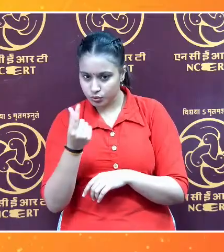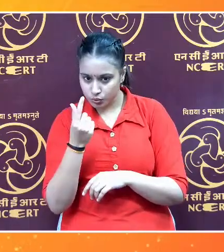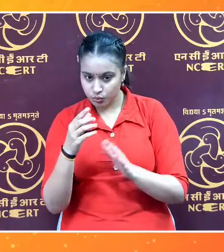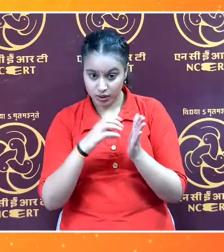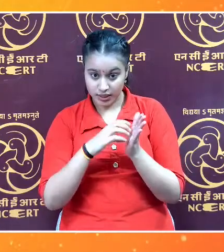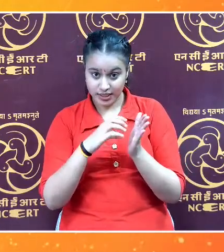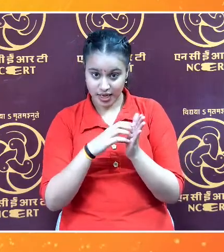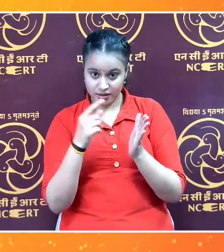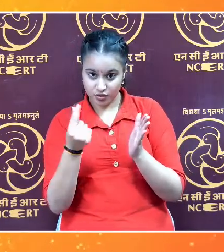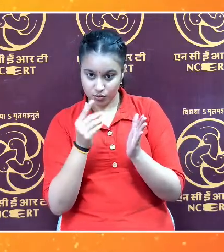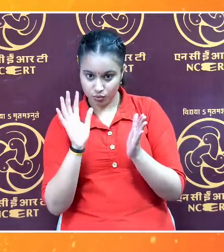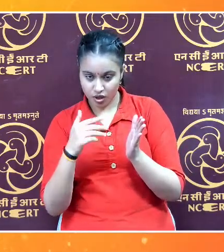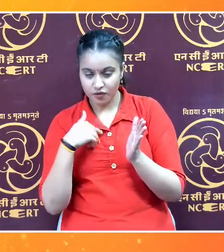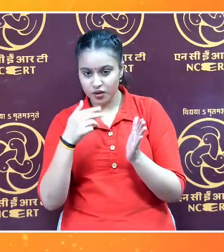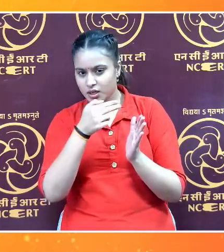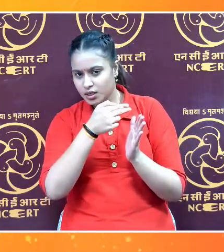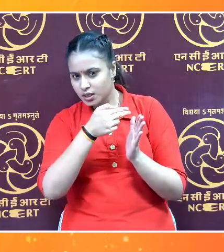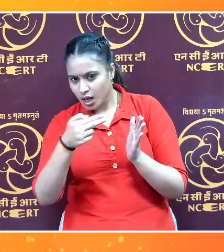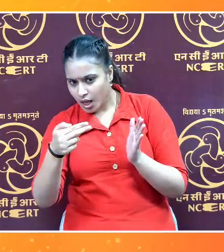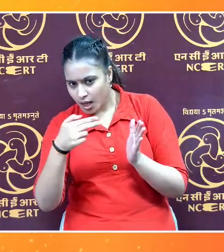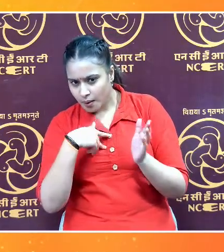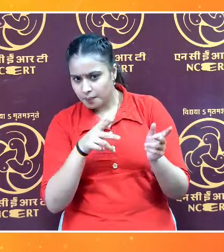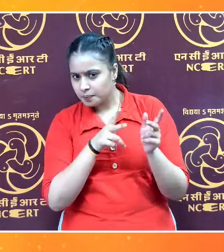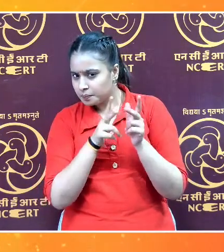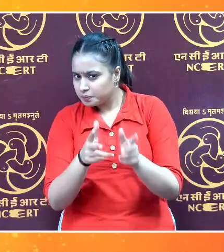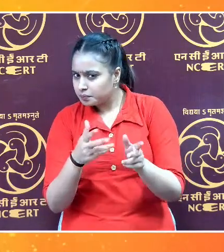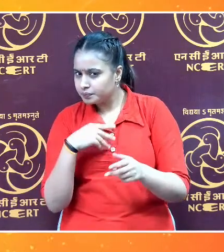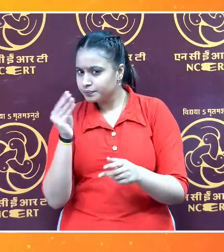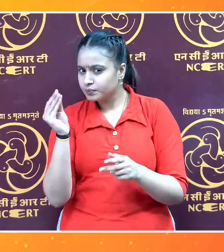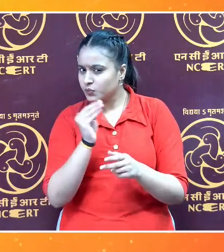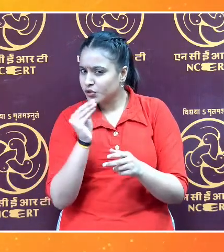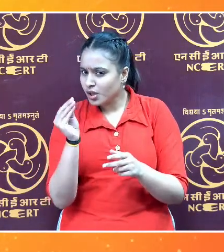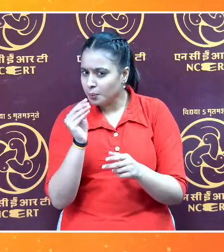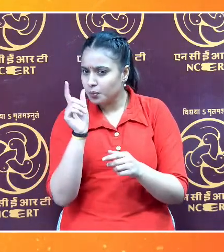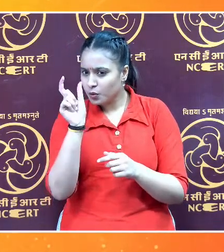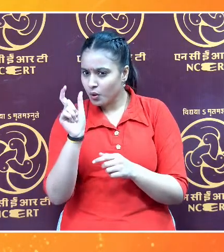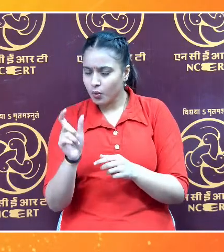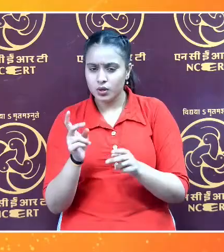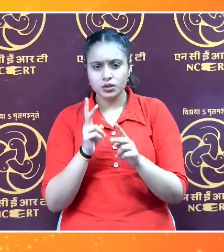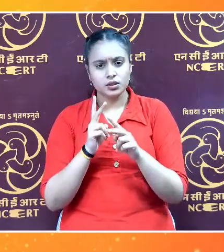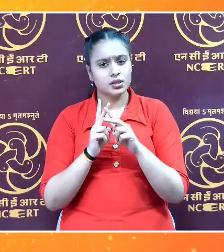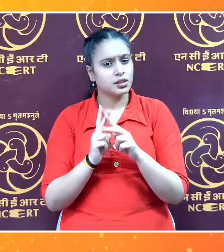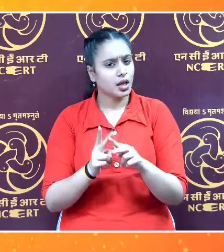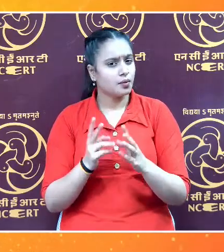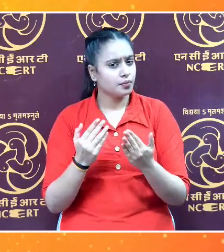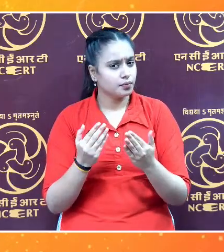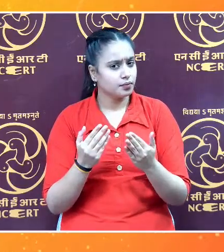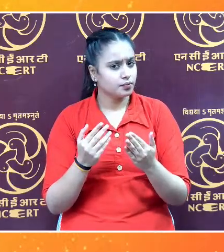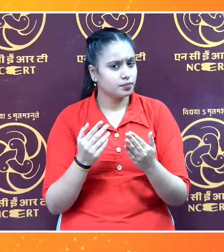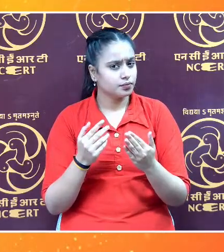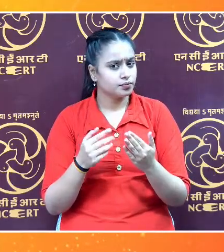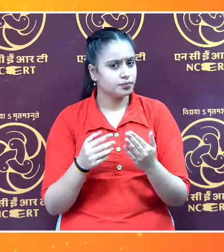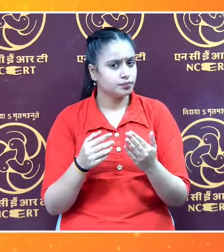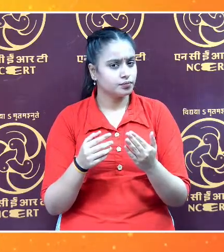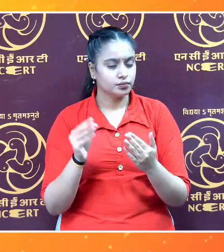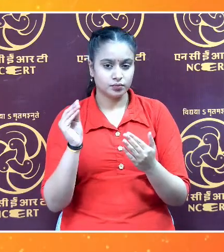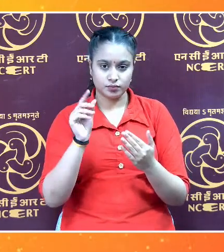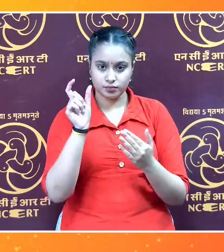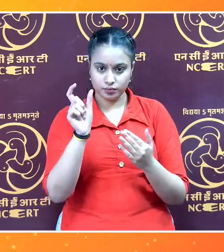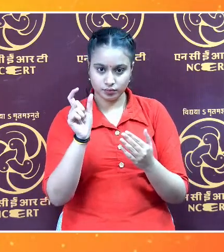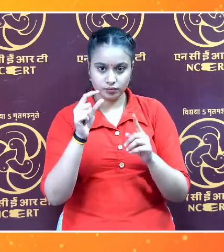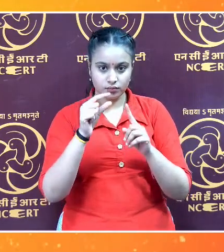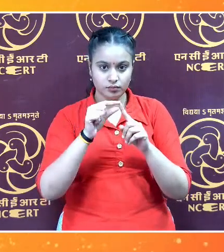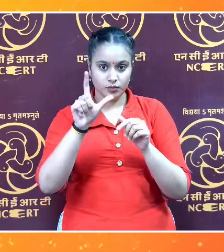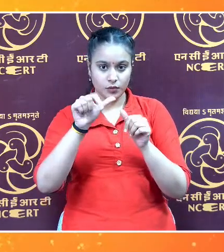only. Yes. I'll just name them. Can you just tell me what is something which is very common in this? Like I will say a few words. Yes.